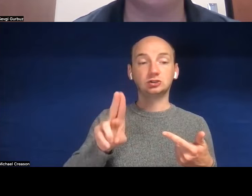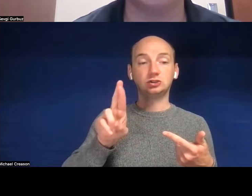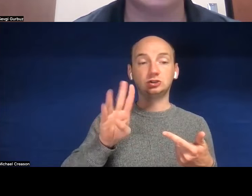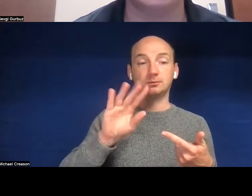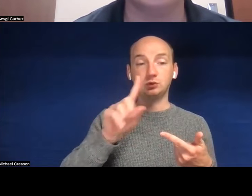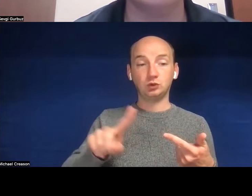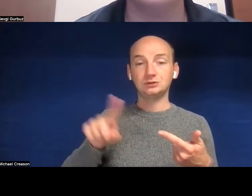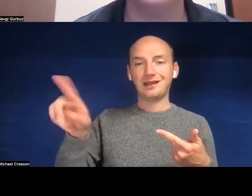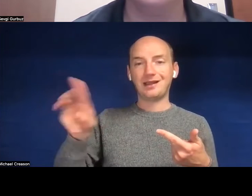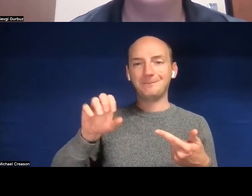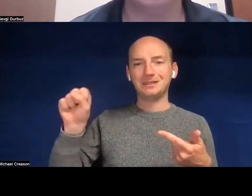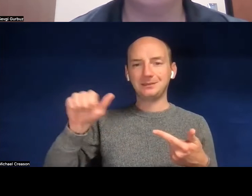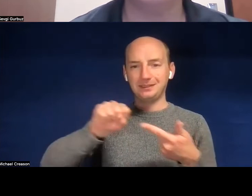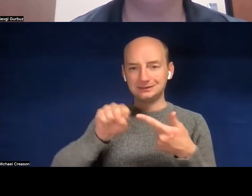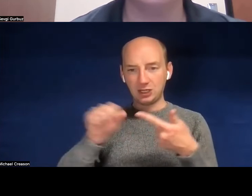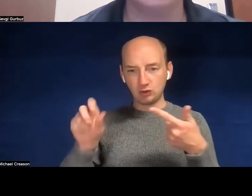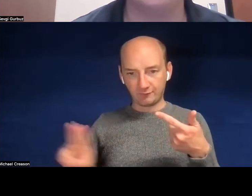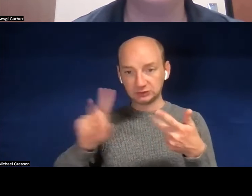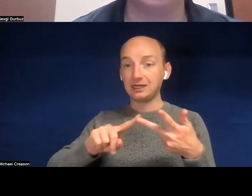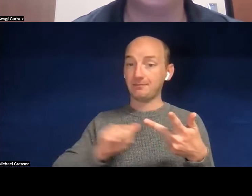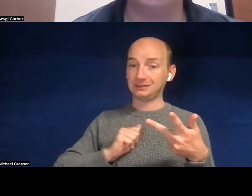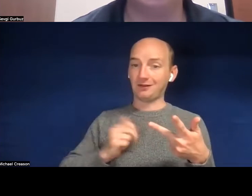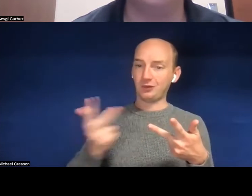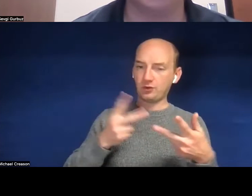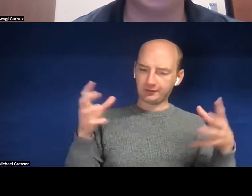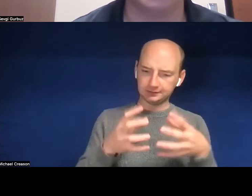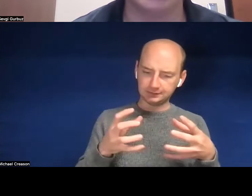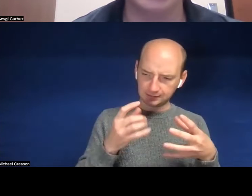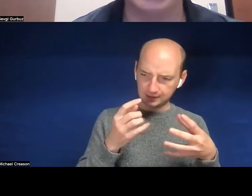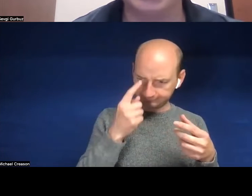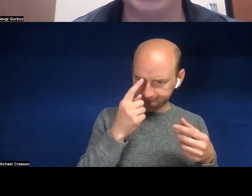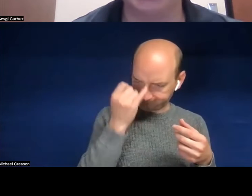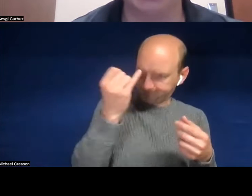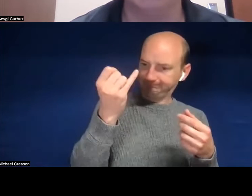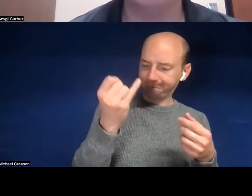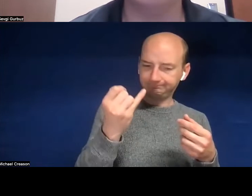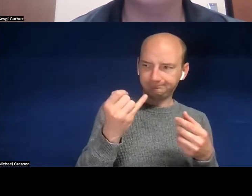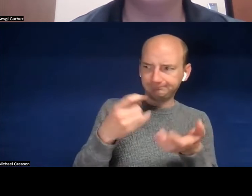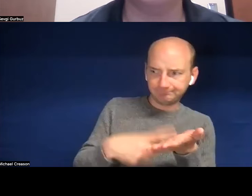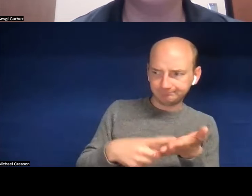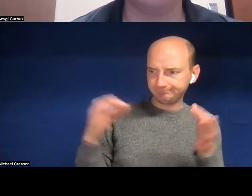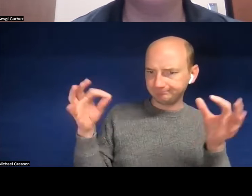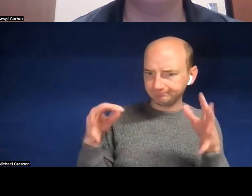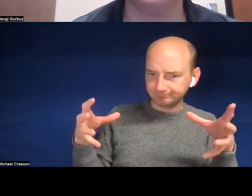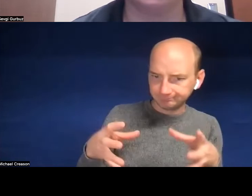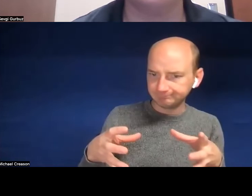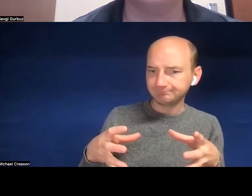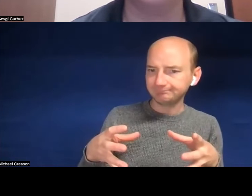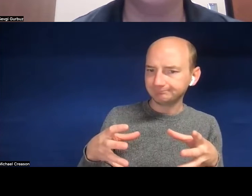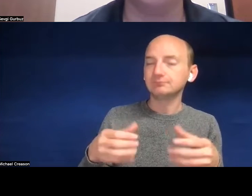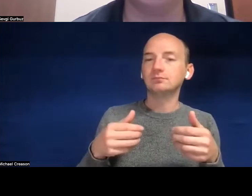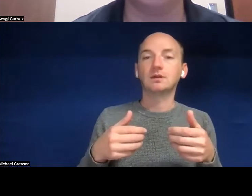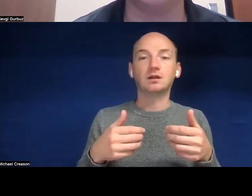interesting research idea. Shortly after we first discussed this idea, Dr. Crawford reached